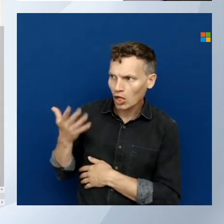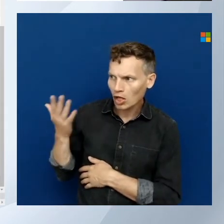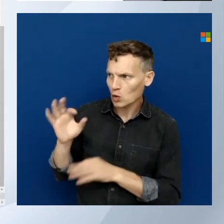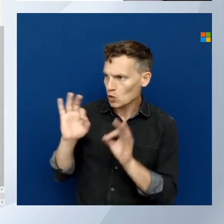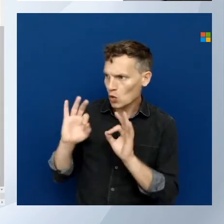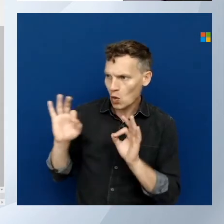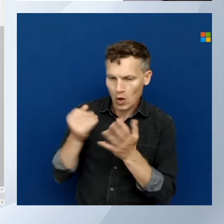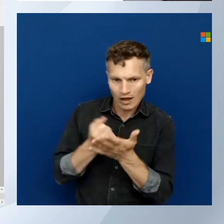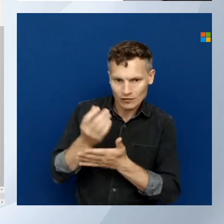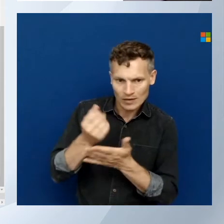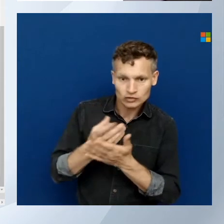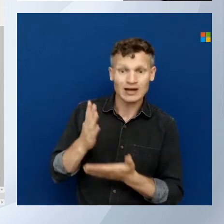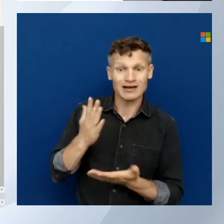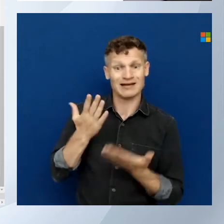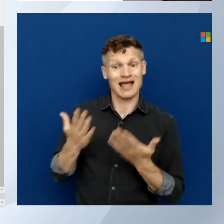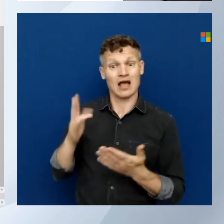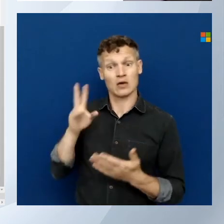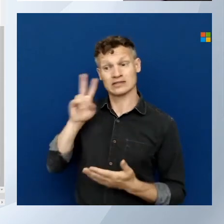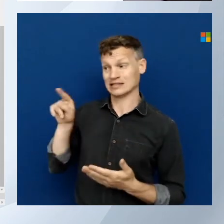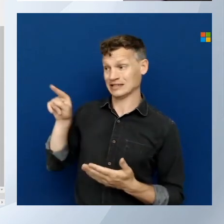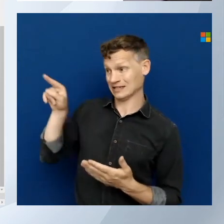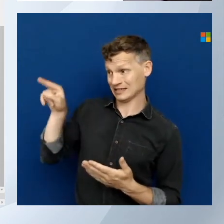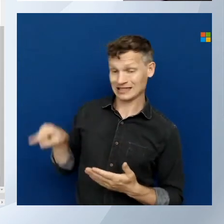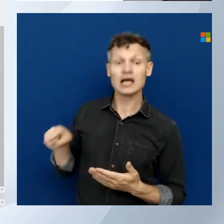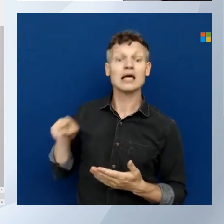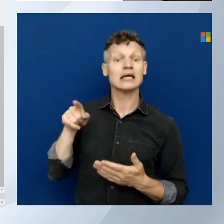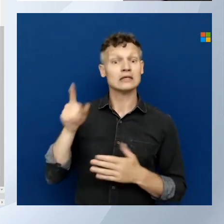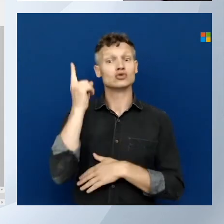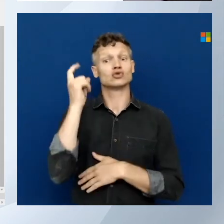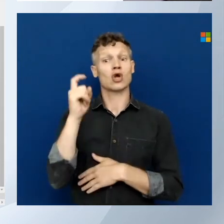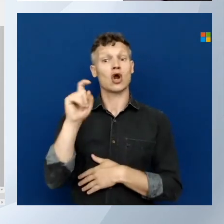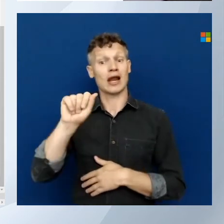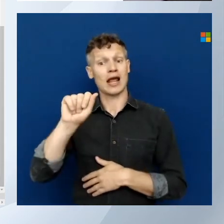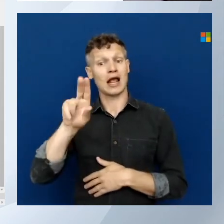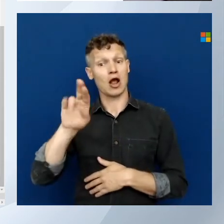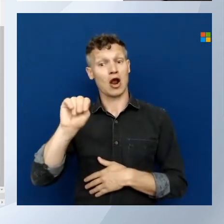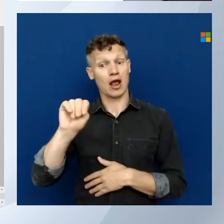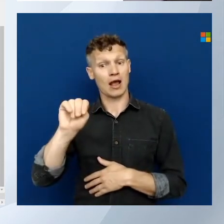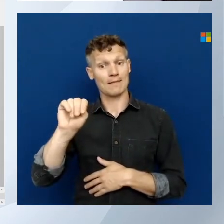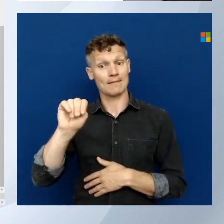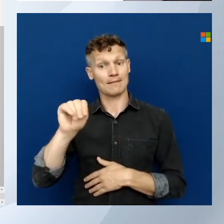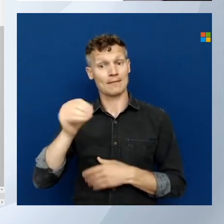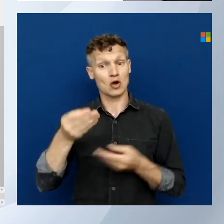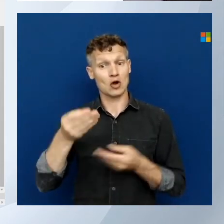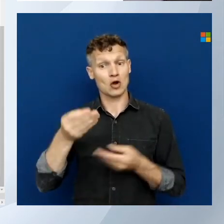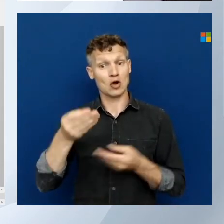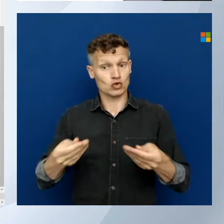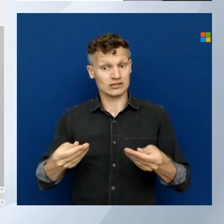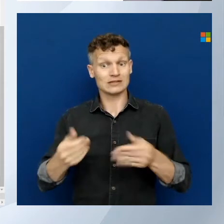it's deploying my ARM resources or based on that template.